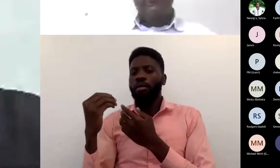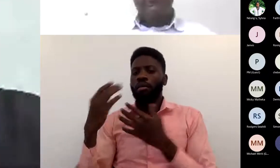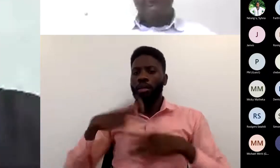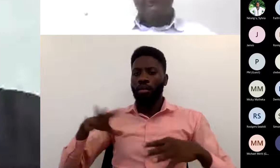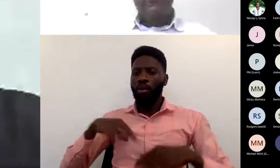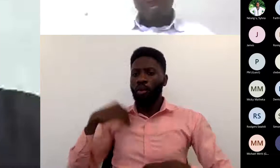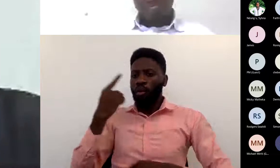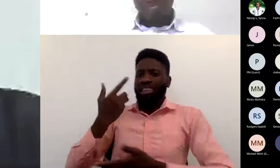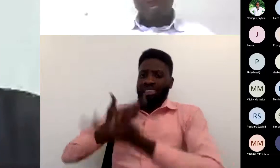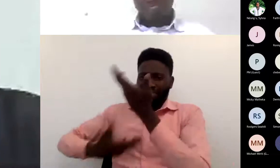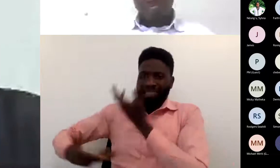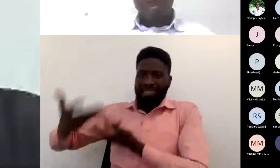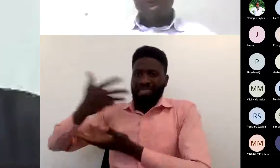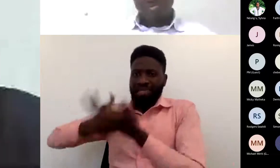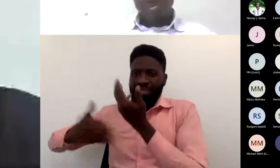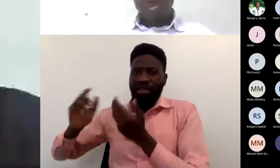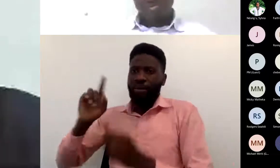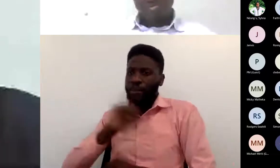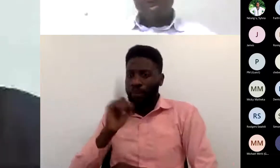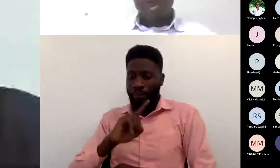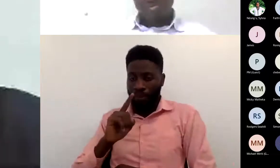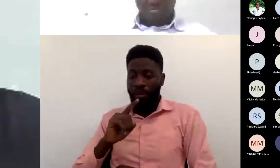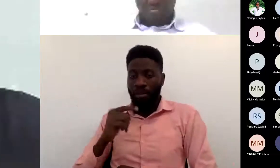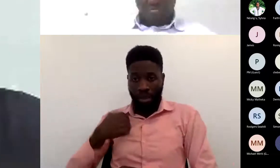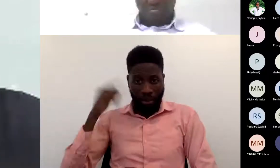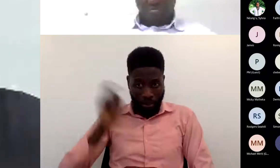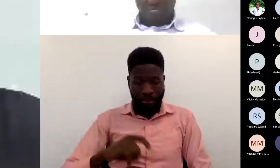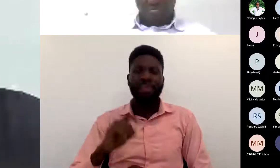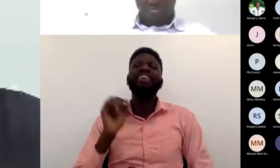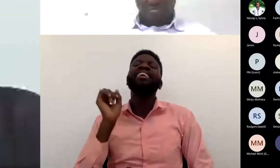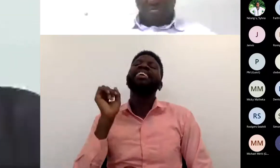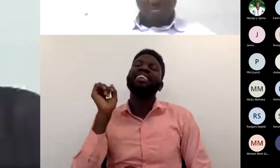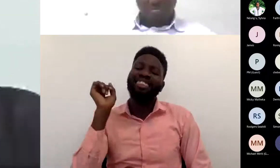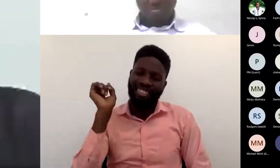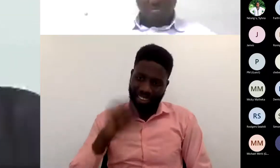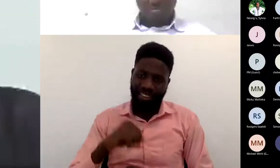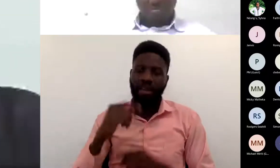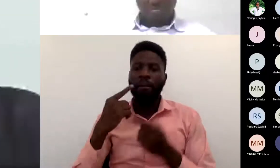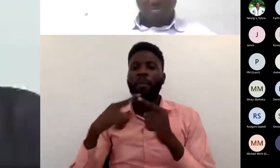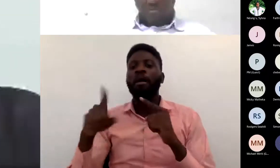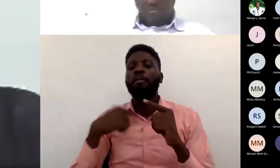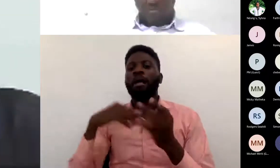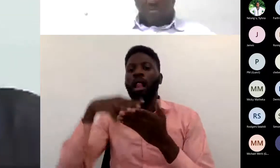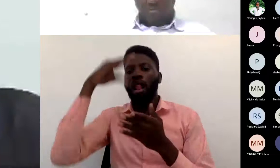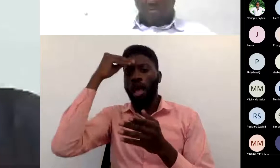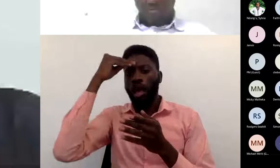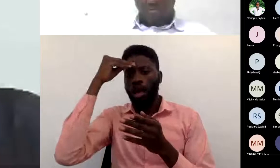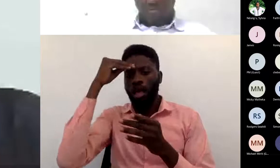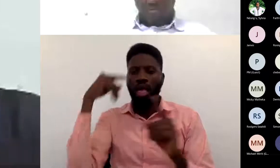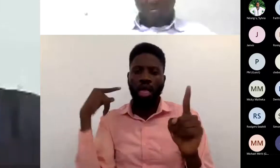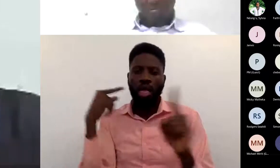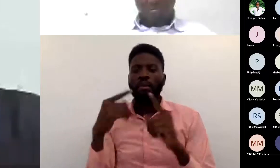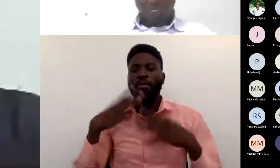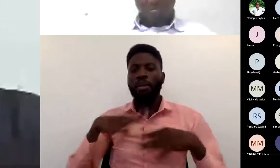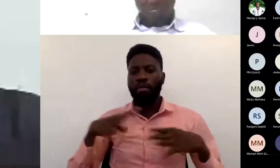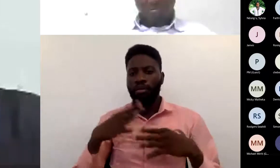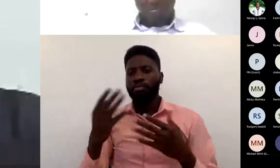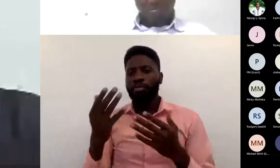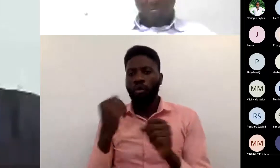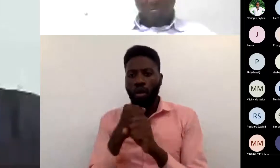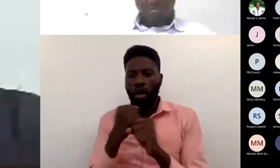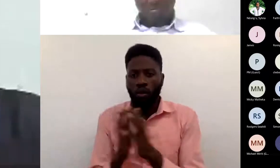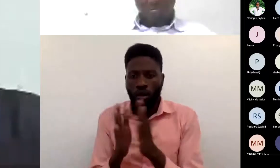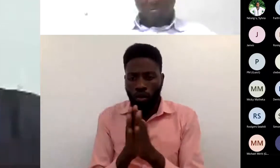leadership role? Yes, I do. But that's part of learning, right? And that's part about bringing in people into spaces and working